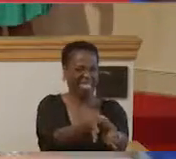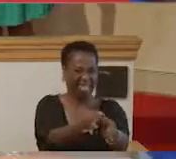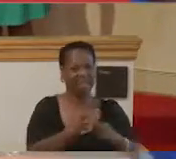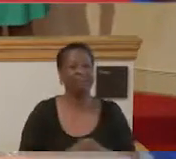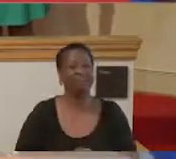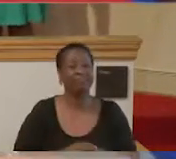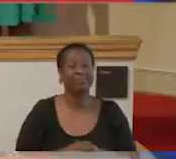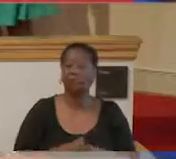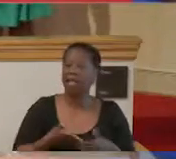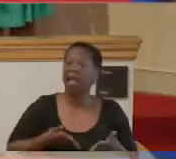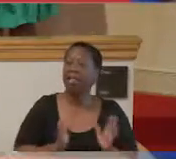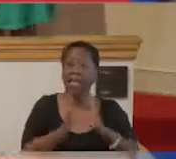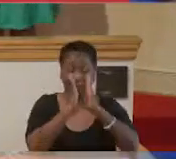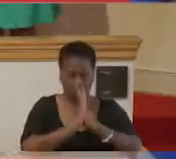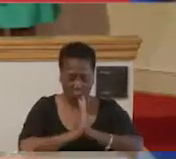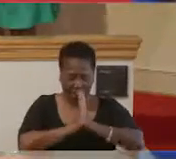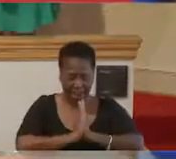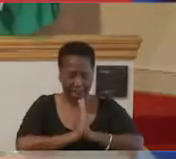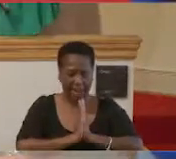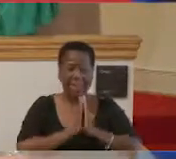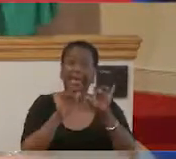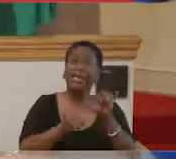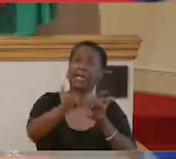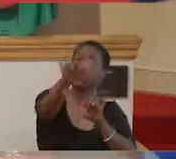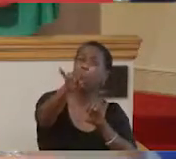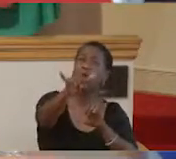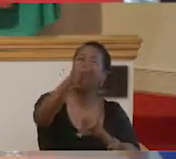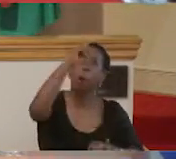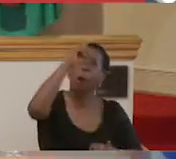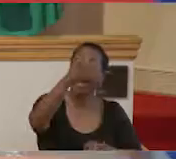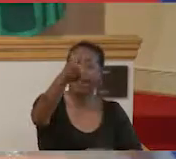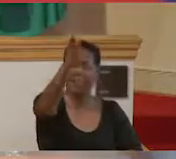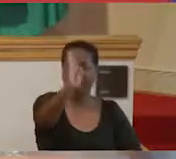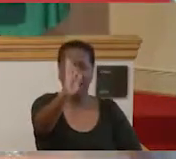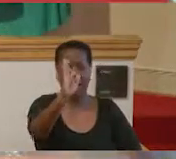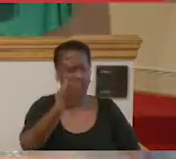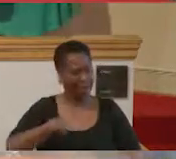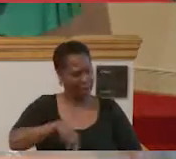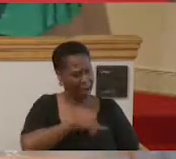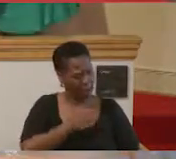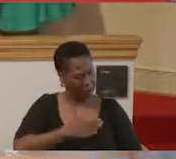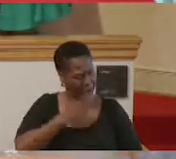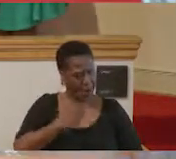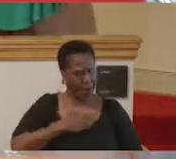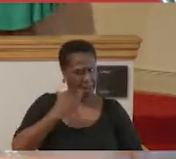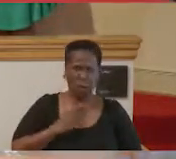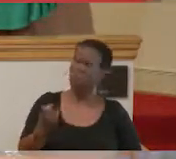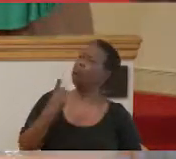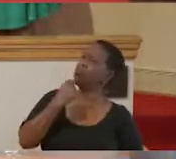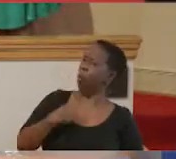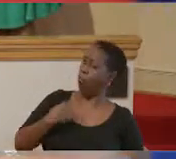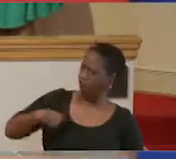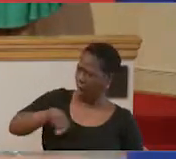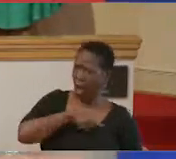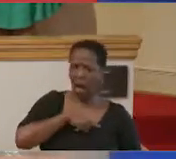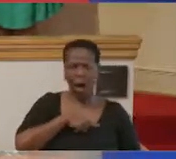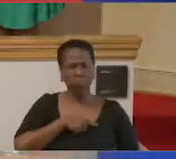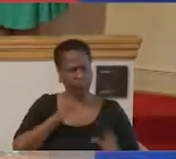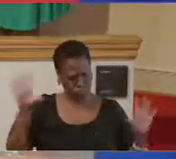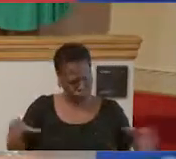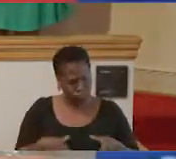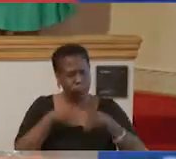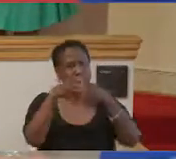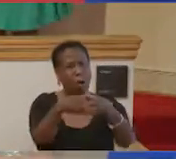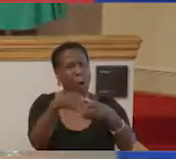Let us pray. Eternal and all-wise God, I was glad when they said unto us, let us go into the house of the